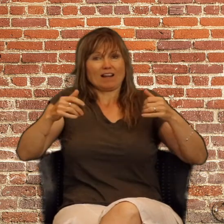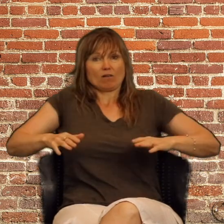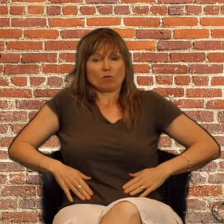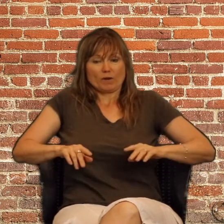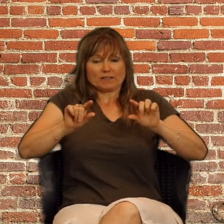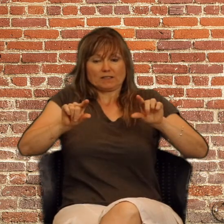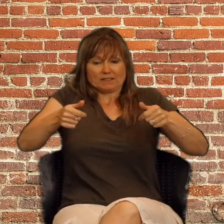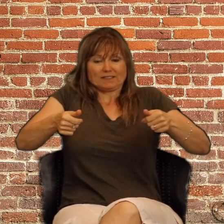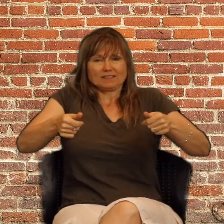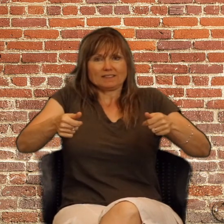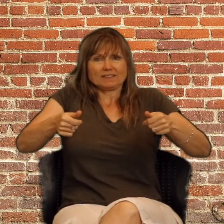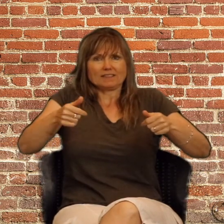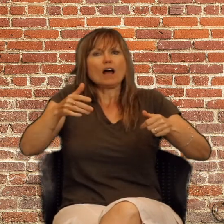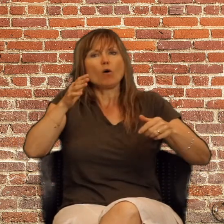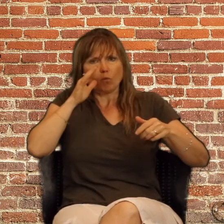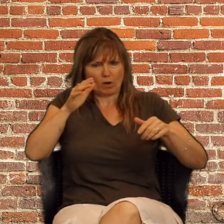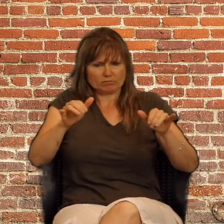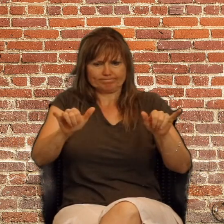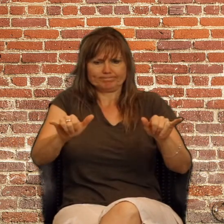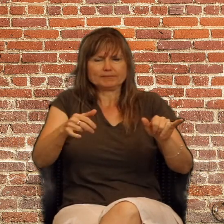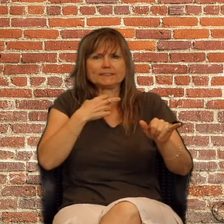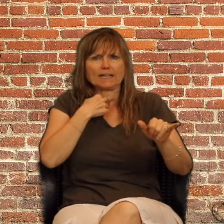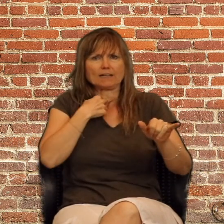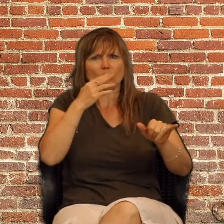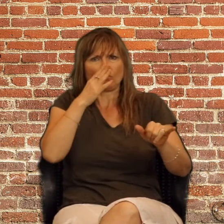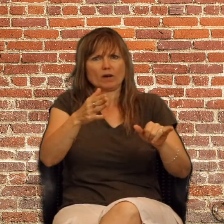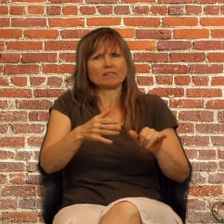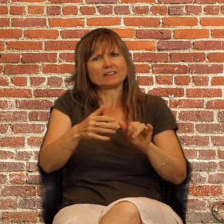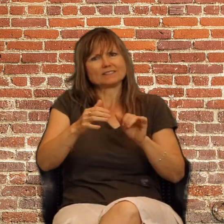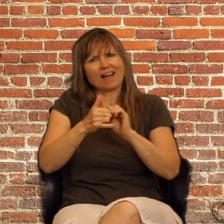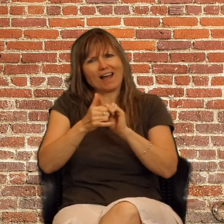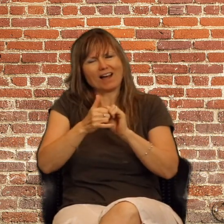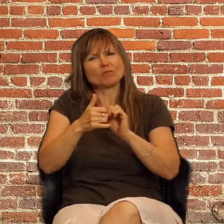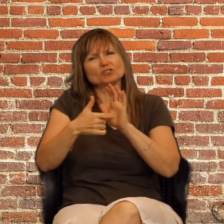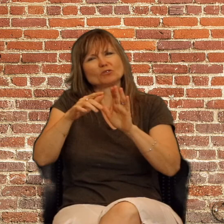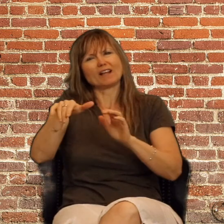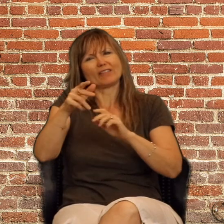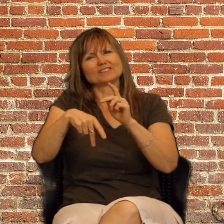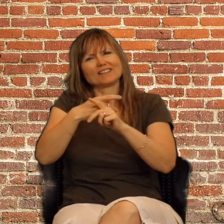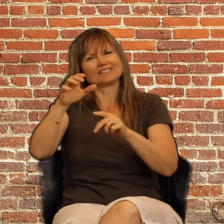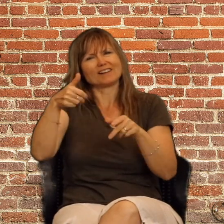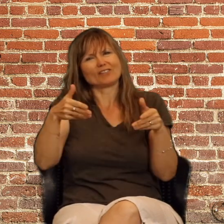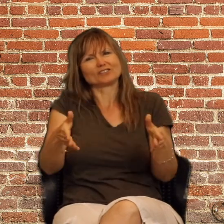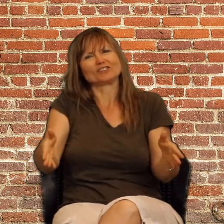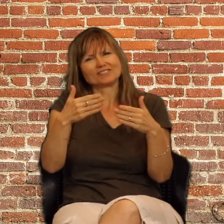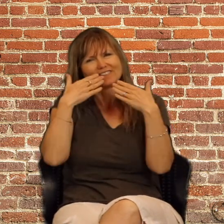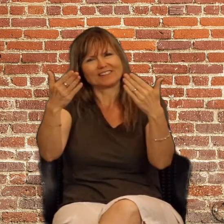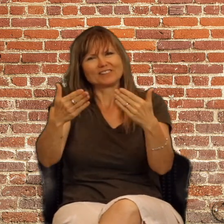Okay, and that's how you put a pocket in. We'll show you some other styles on some other skirts. Thank you.